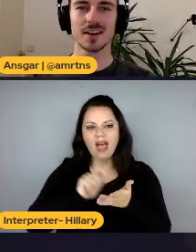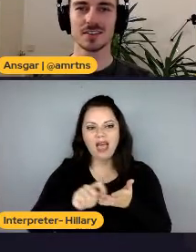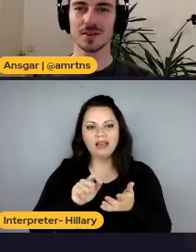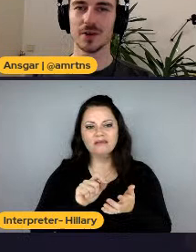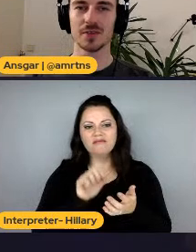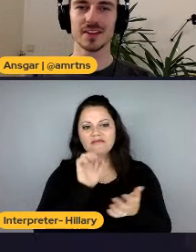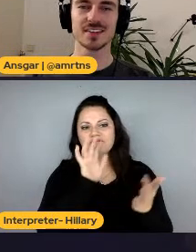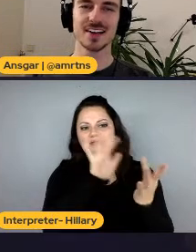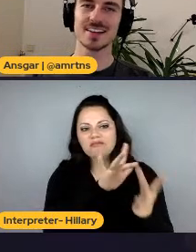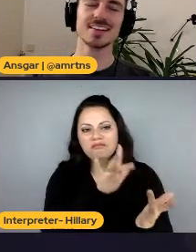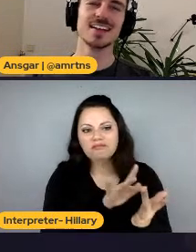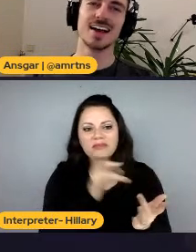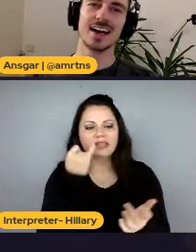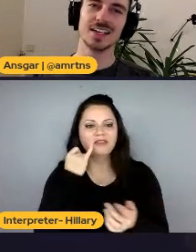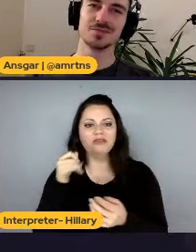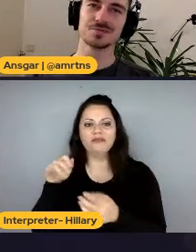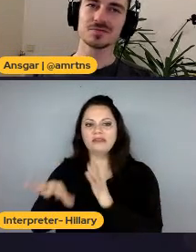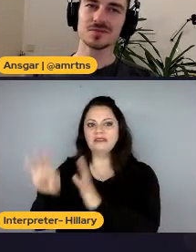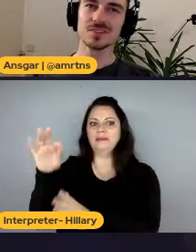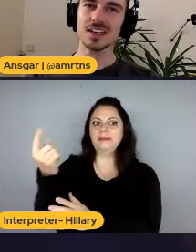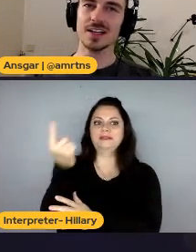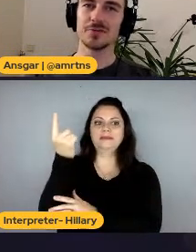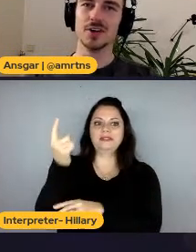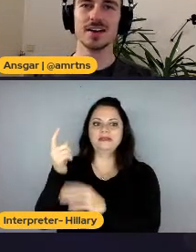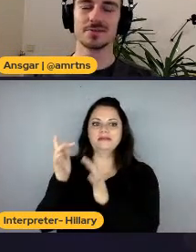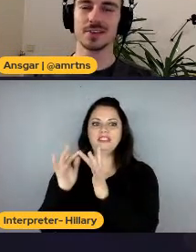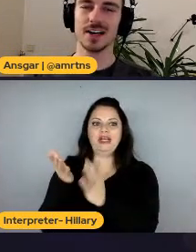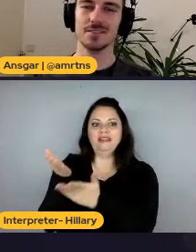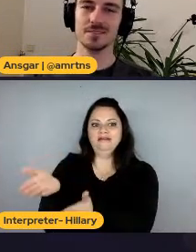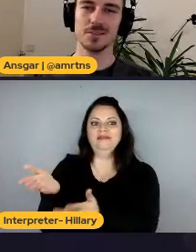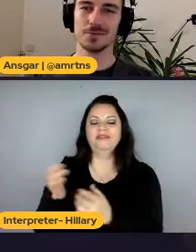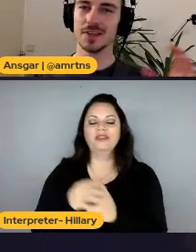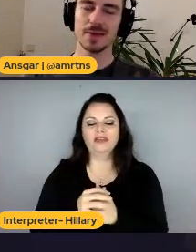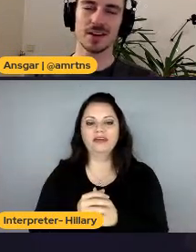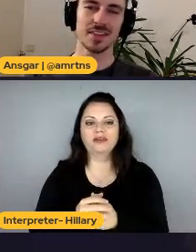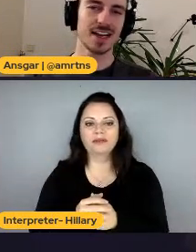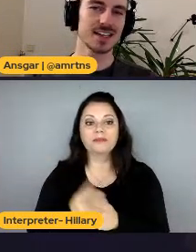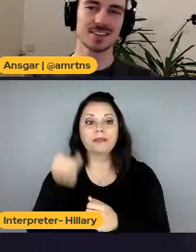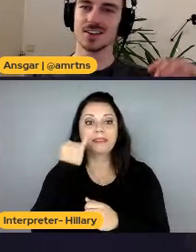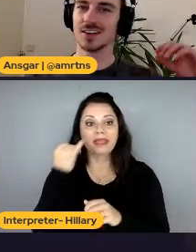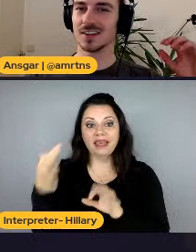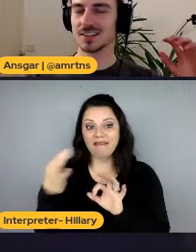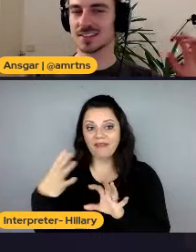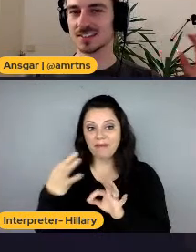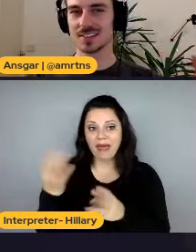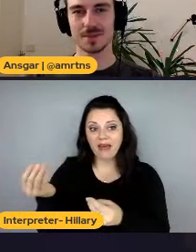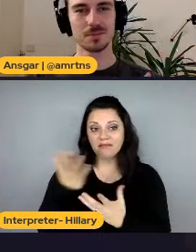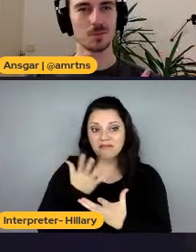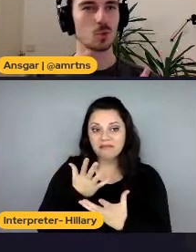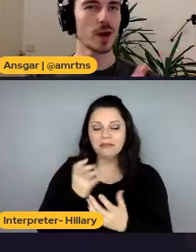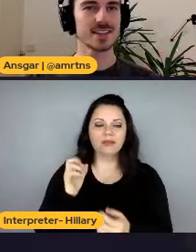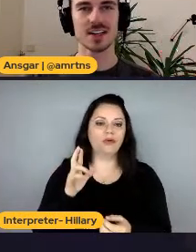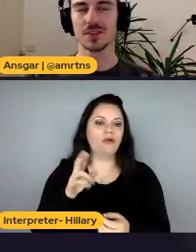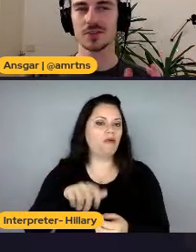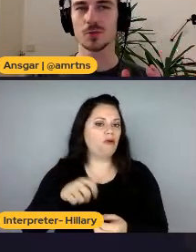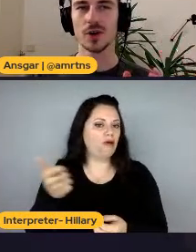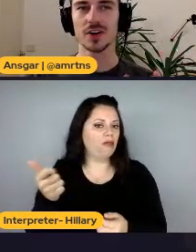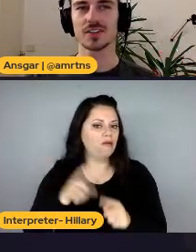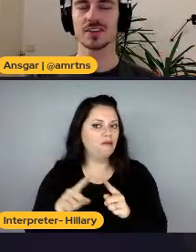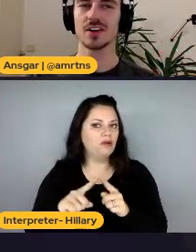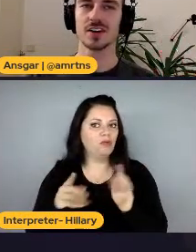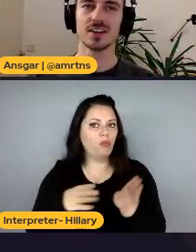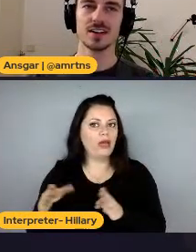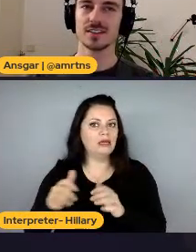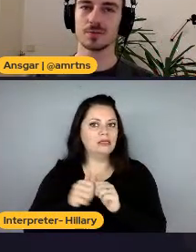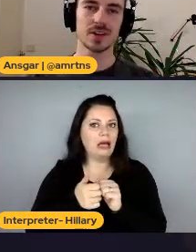us somewhere on the internet. If you have feedback on that, or some ways how this